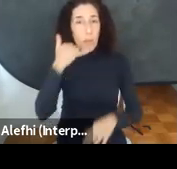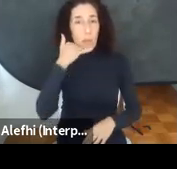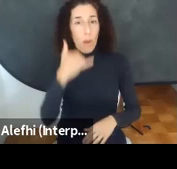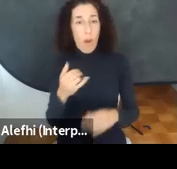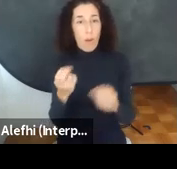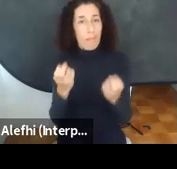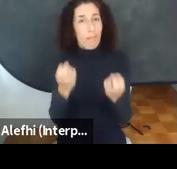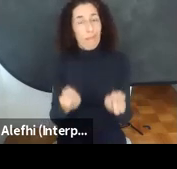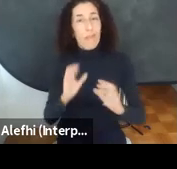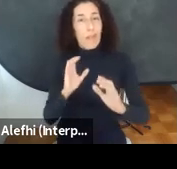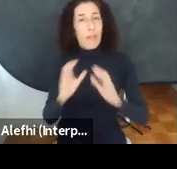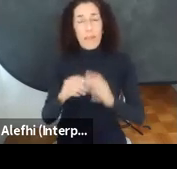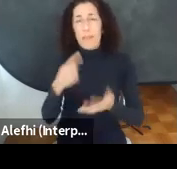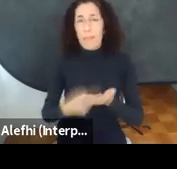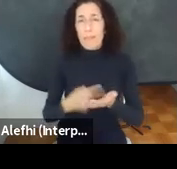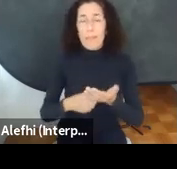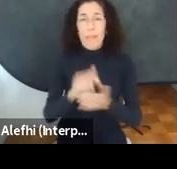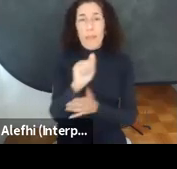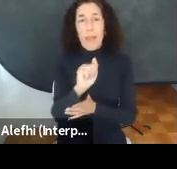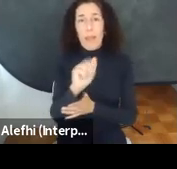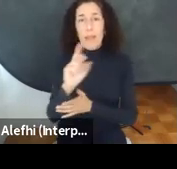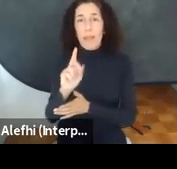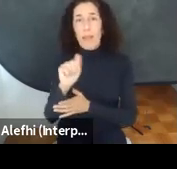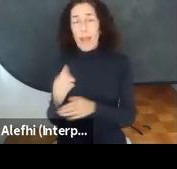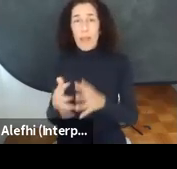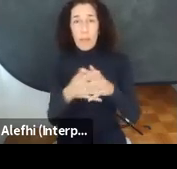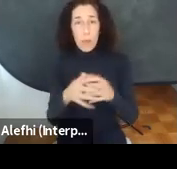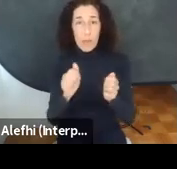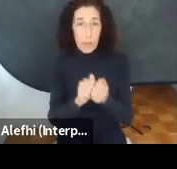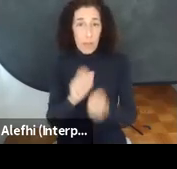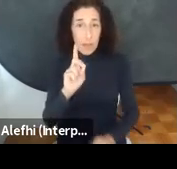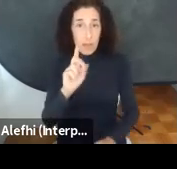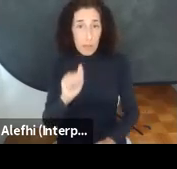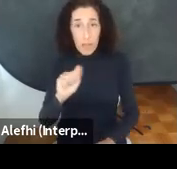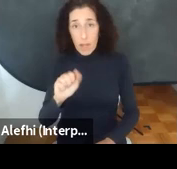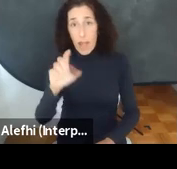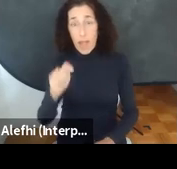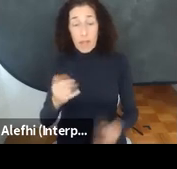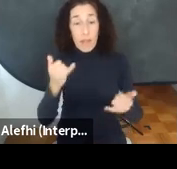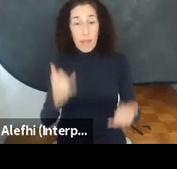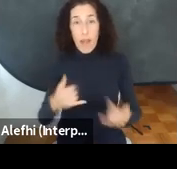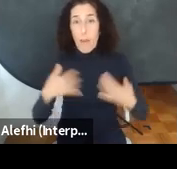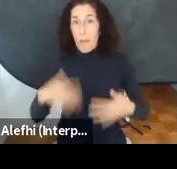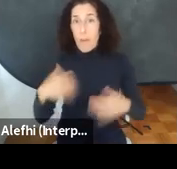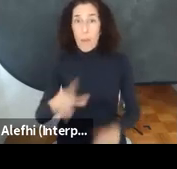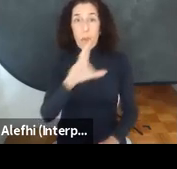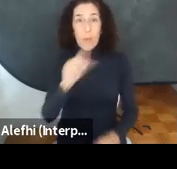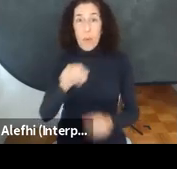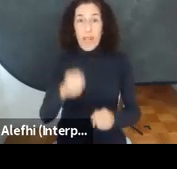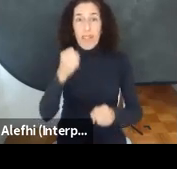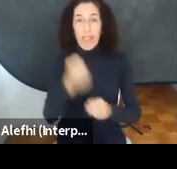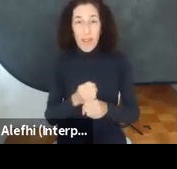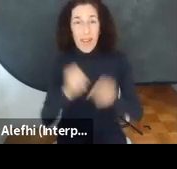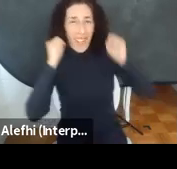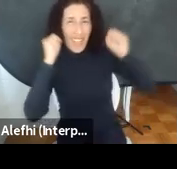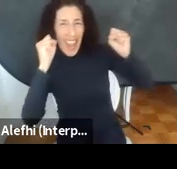conversation about the Americans with Disabilities Act. As you guys know, this is the 30th year of the ADA. It's really hard to believe. Yay!